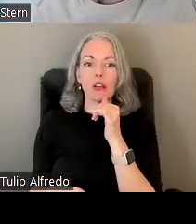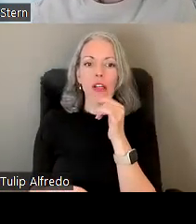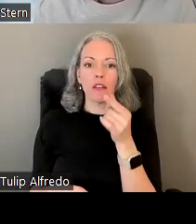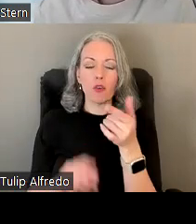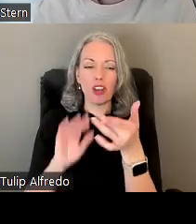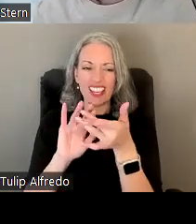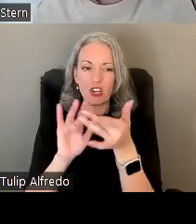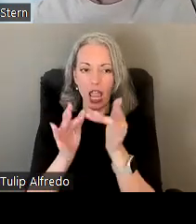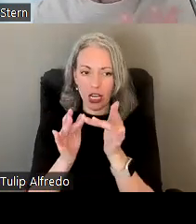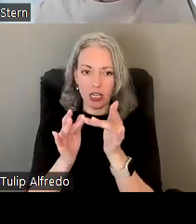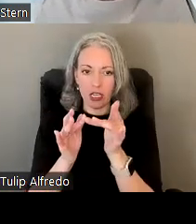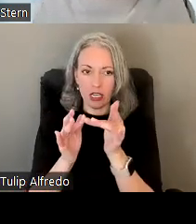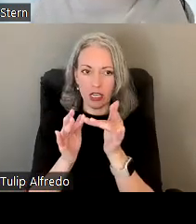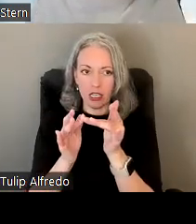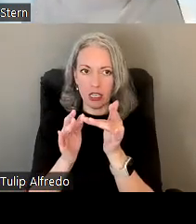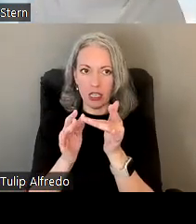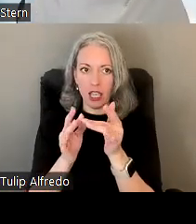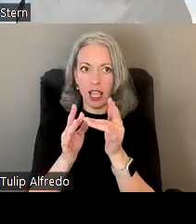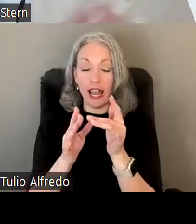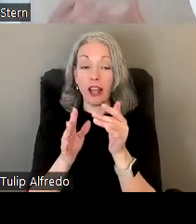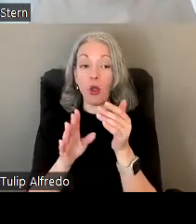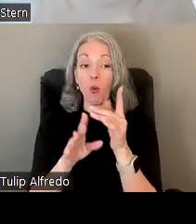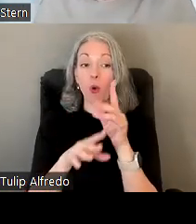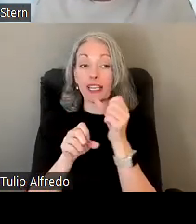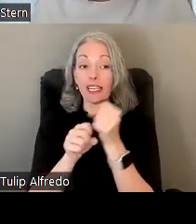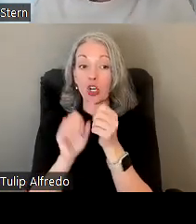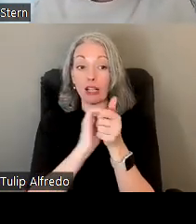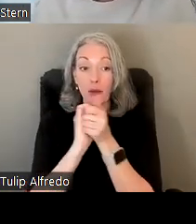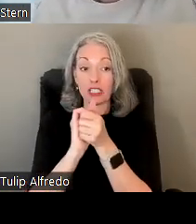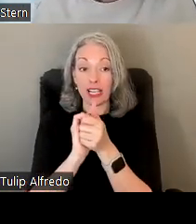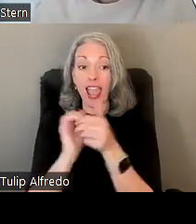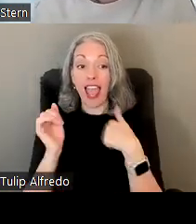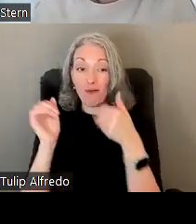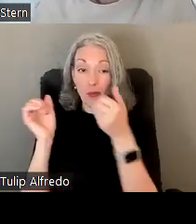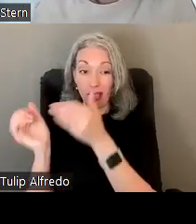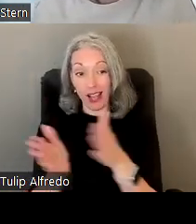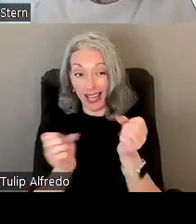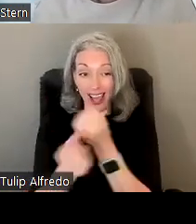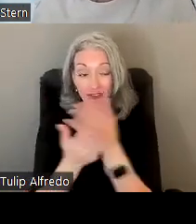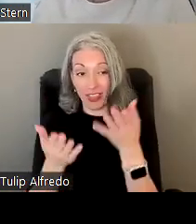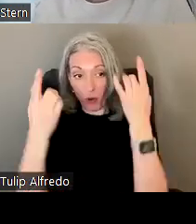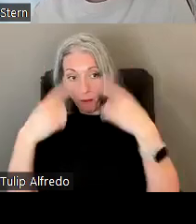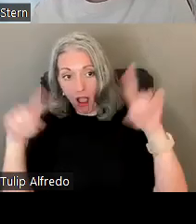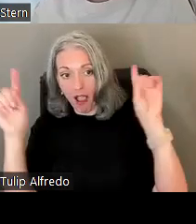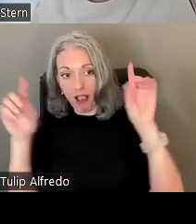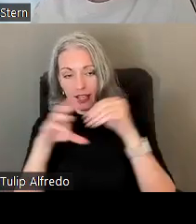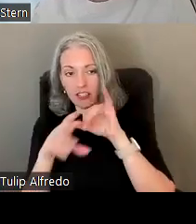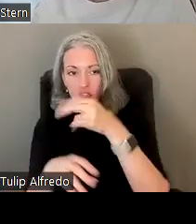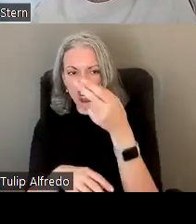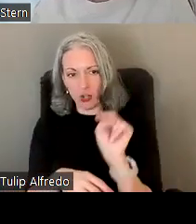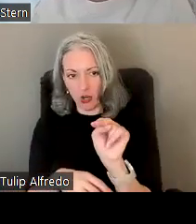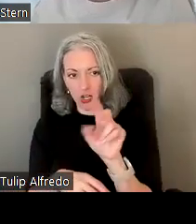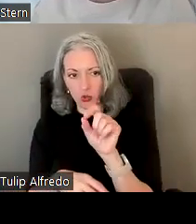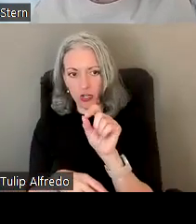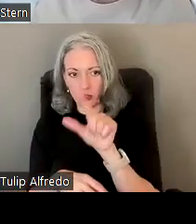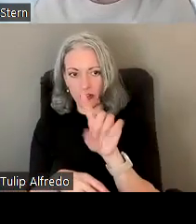or RSE. And after a year of collaboration, lots of planning, we successfully launched the campaign in late January of